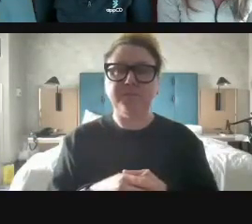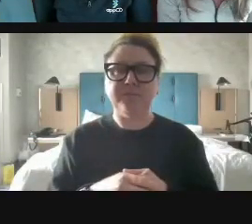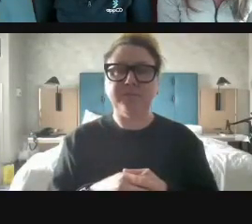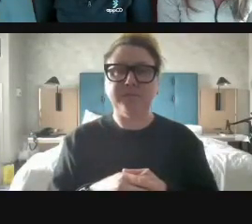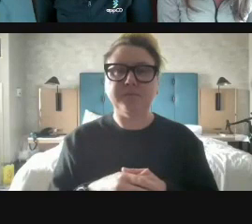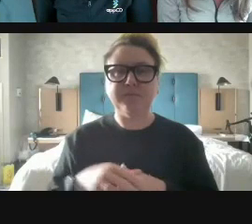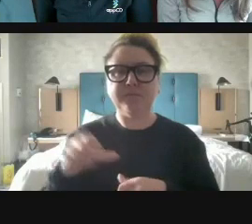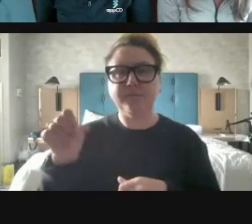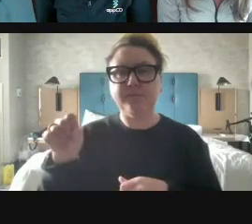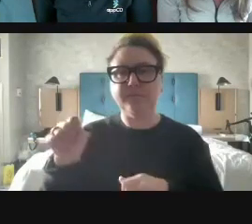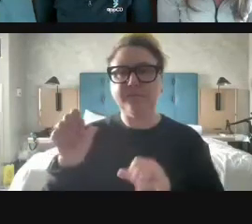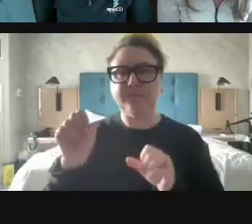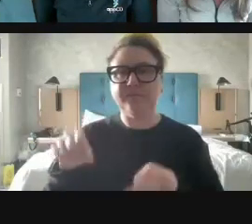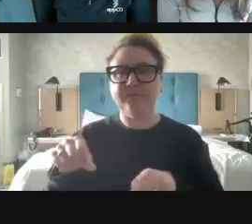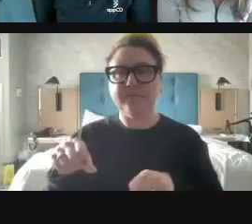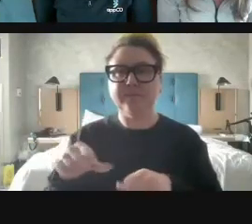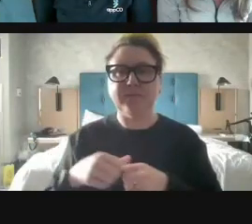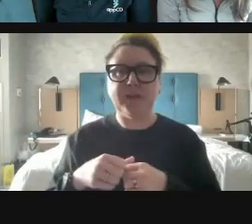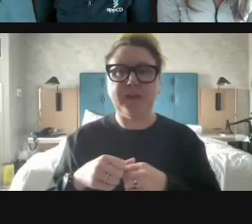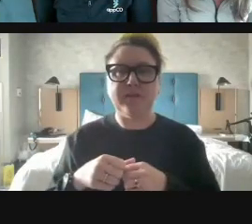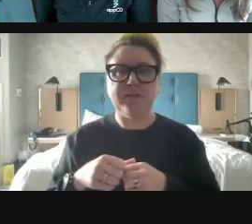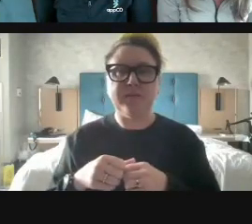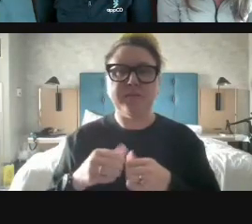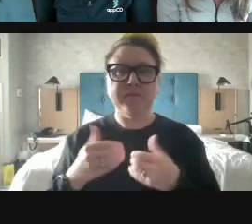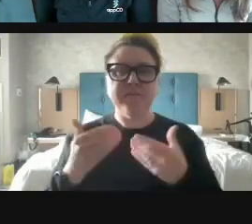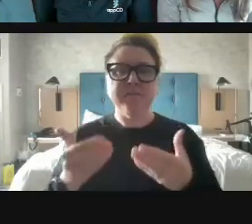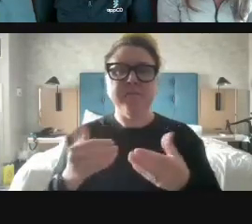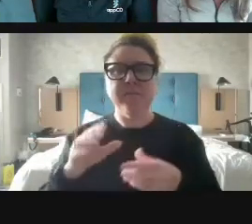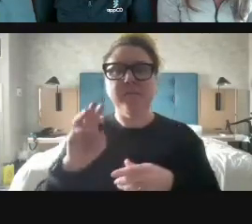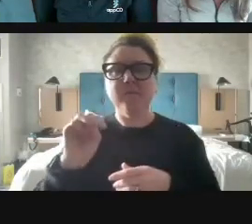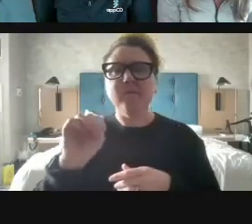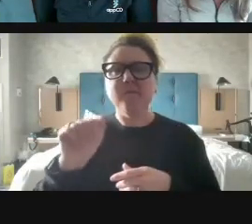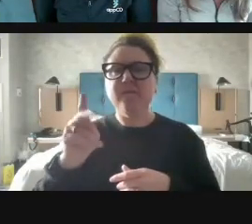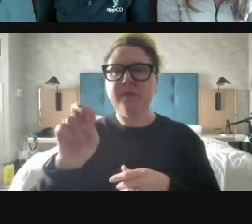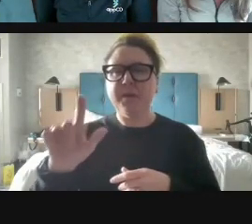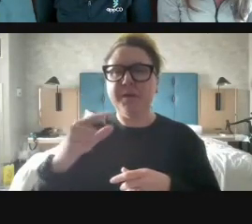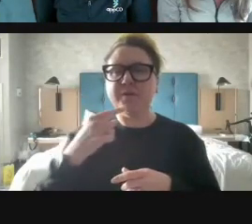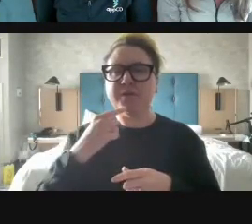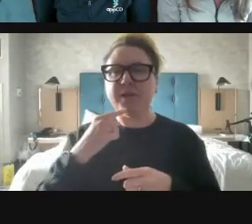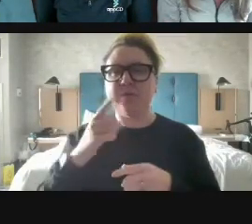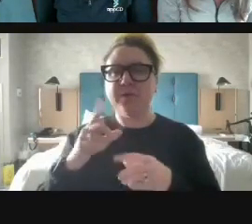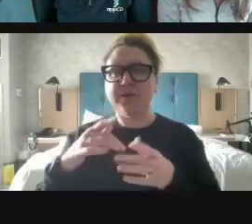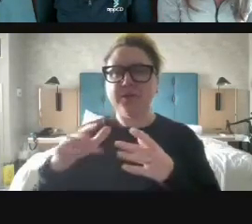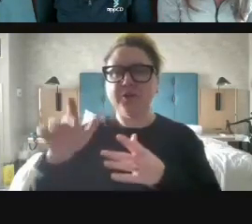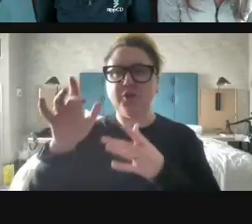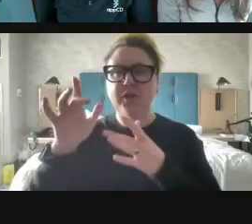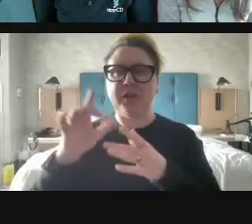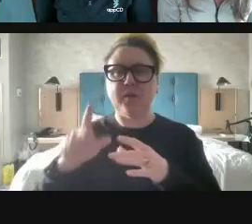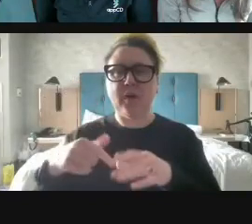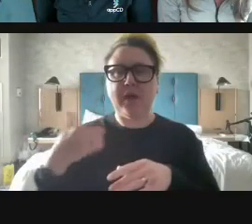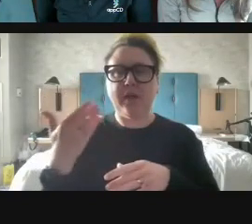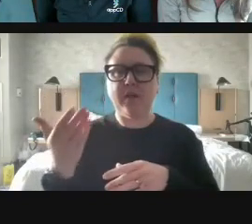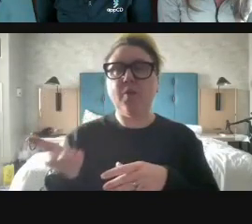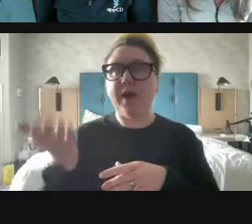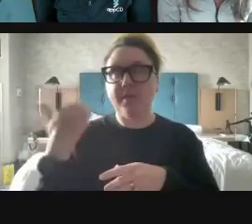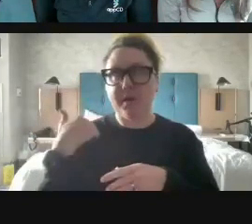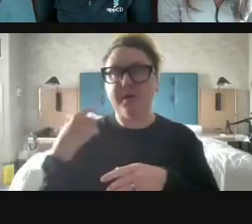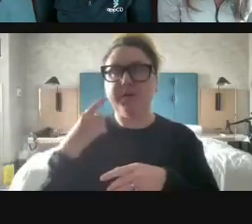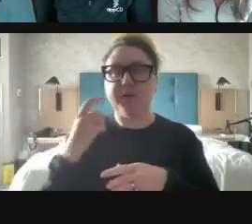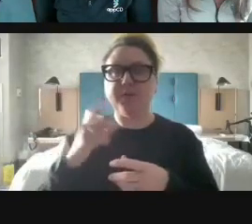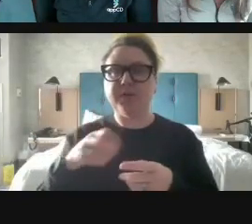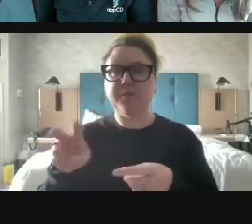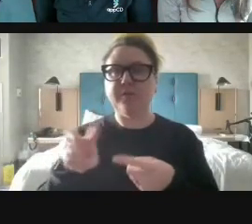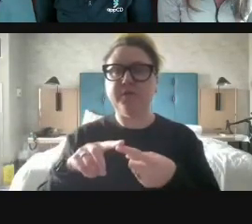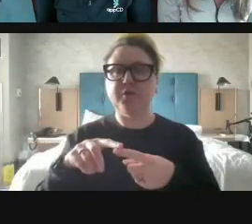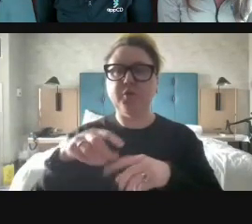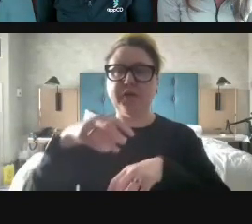Yeah, I can take a quick stab at this. We started our journey a while ago because it was with the move to containers. But